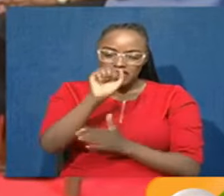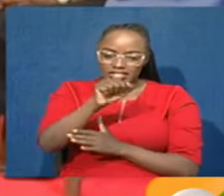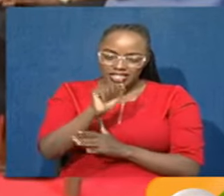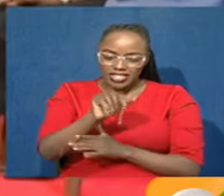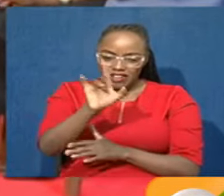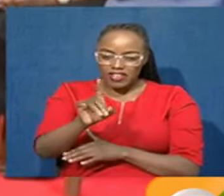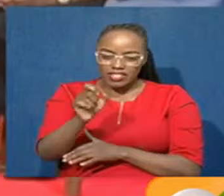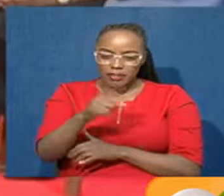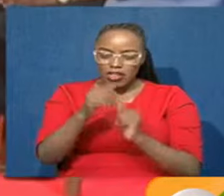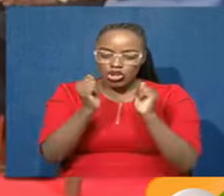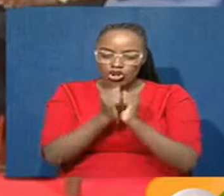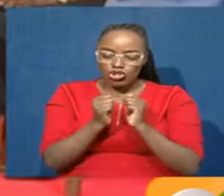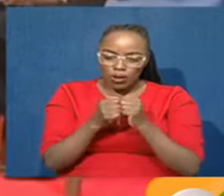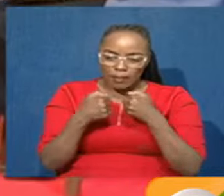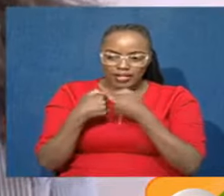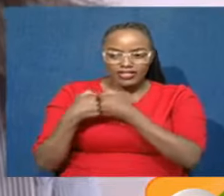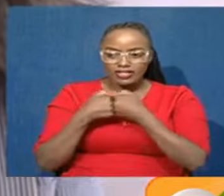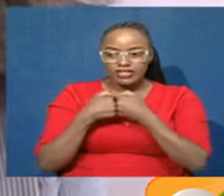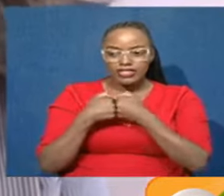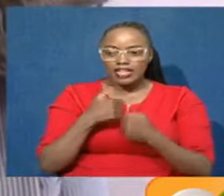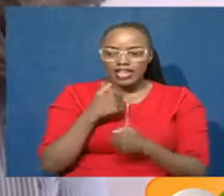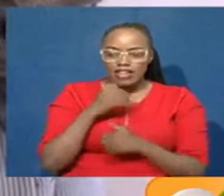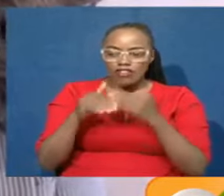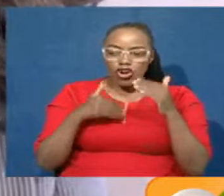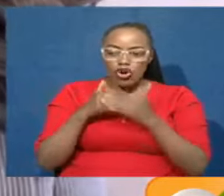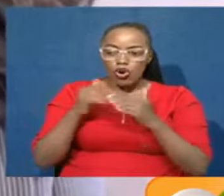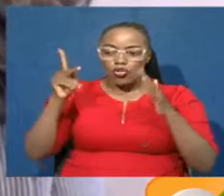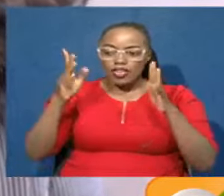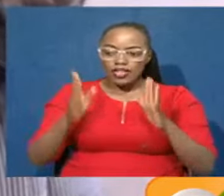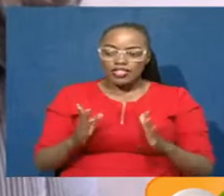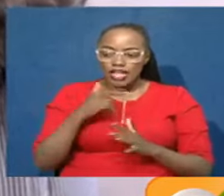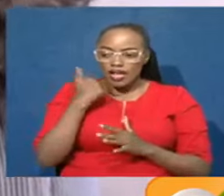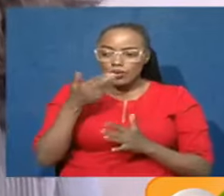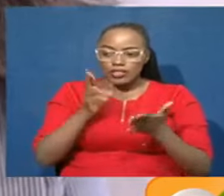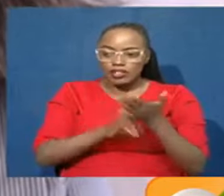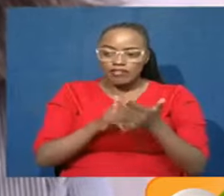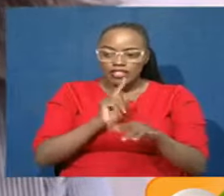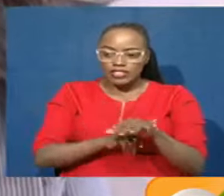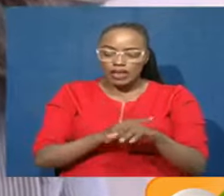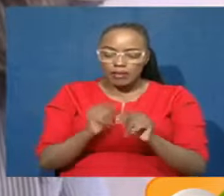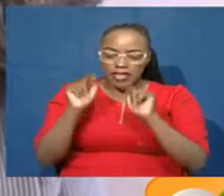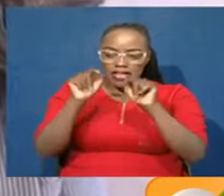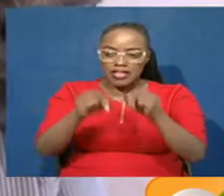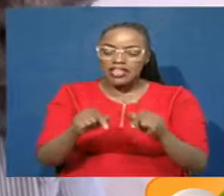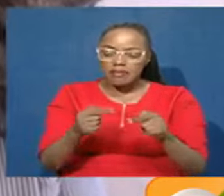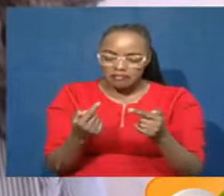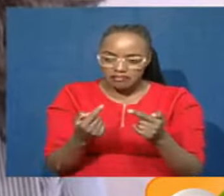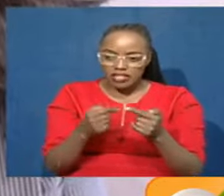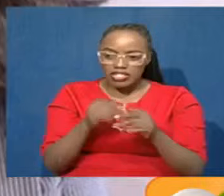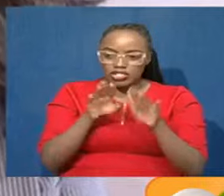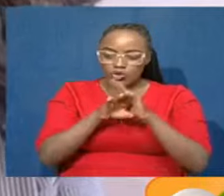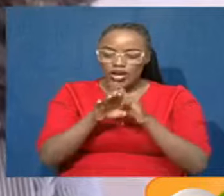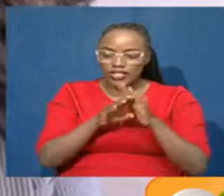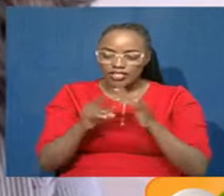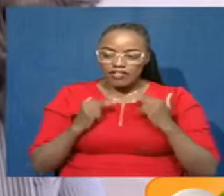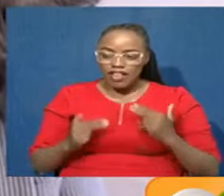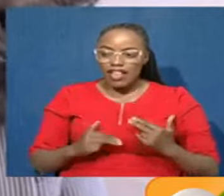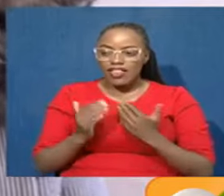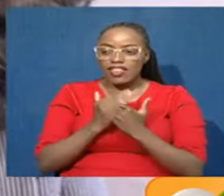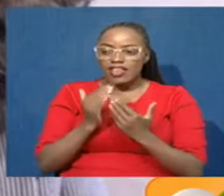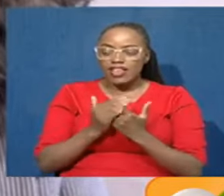of October, there was that challenge where not all Kenyans were registered when they presented themselves to access healthcare